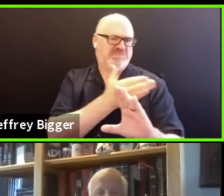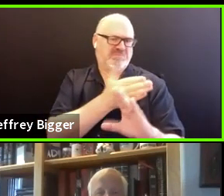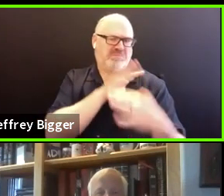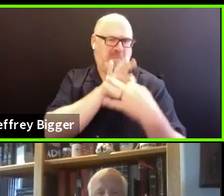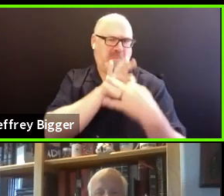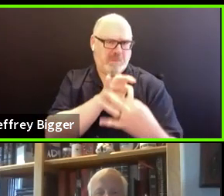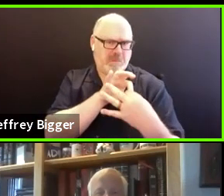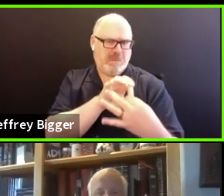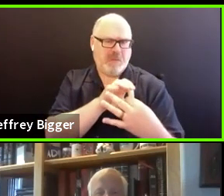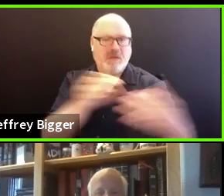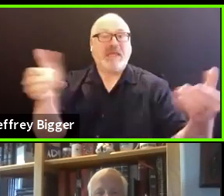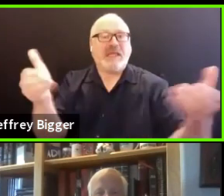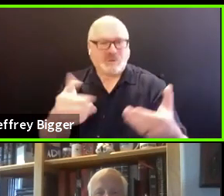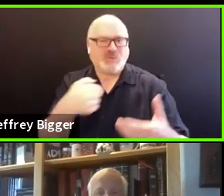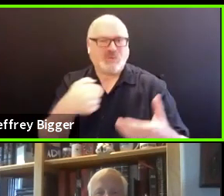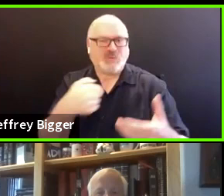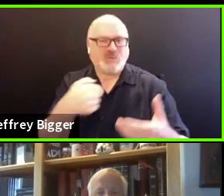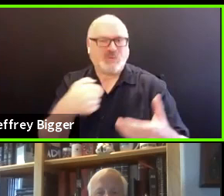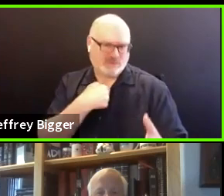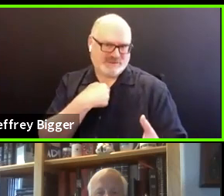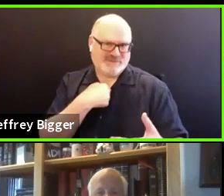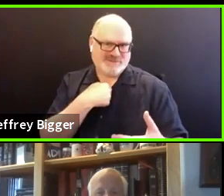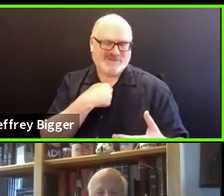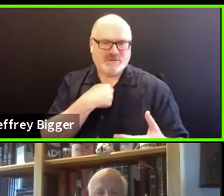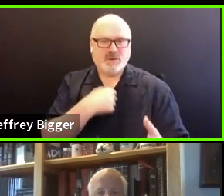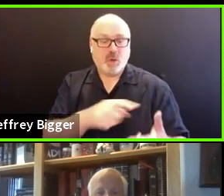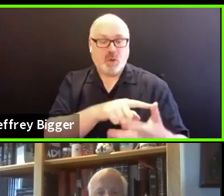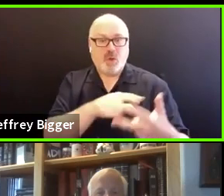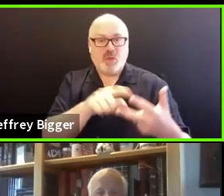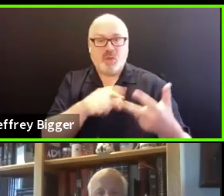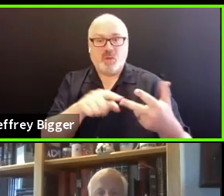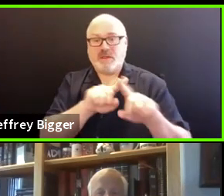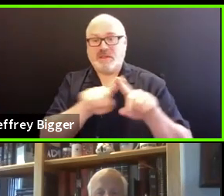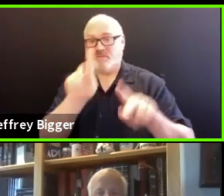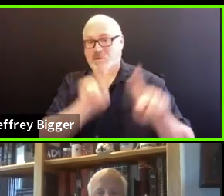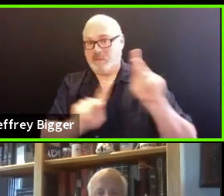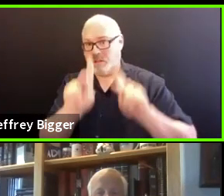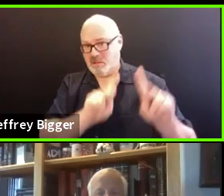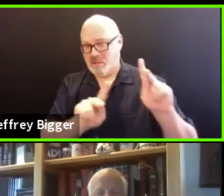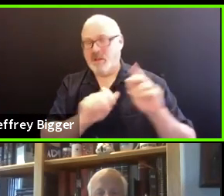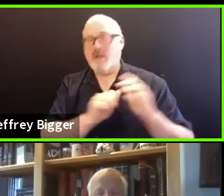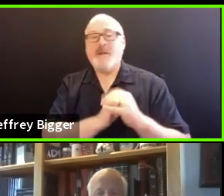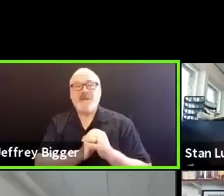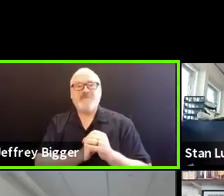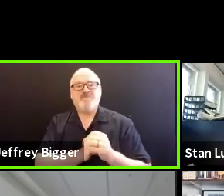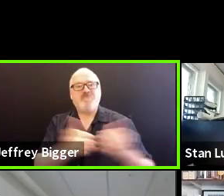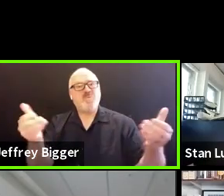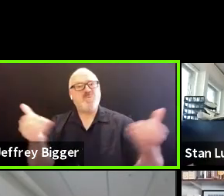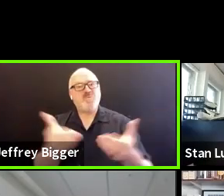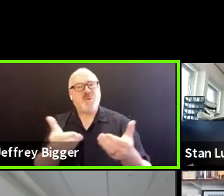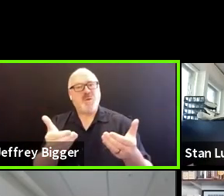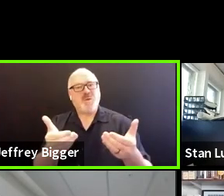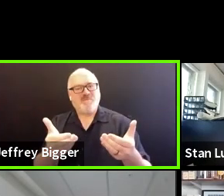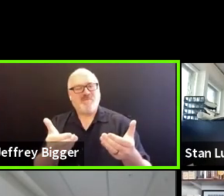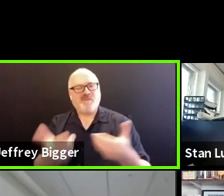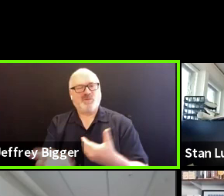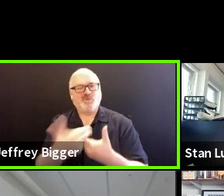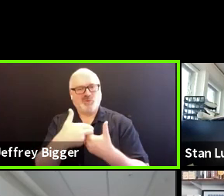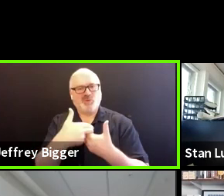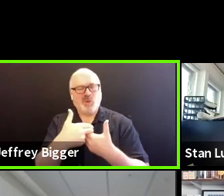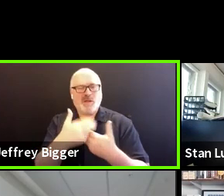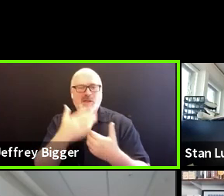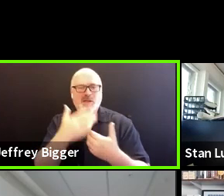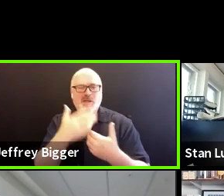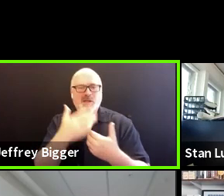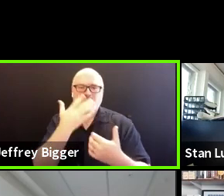and introduced me to 3 different people. And we welcome them on board and good luck.